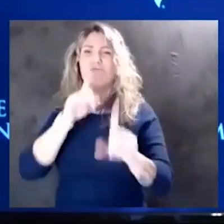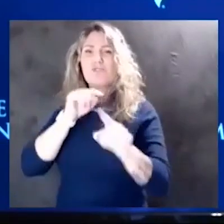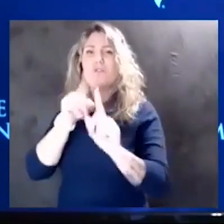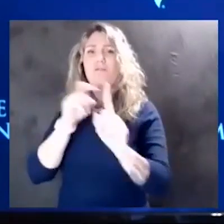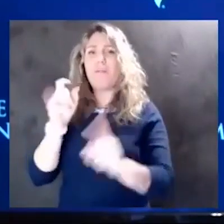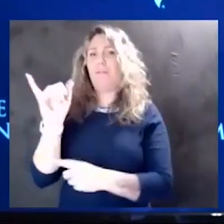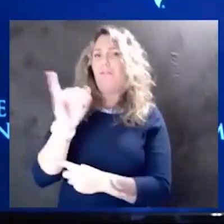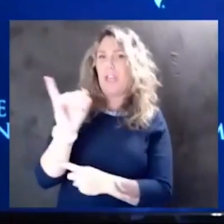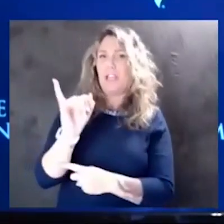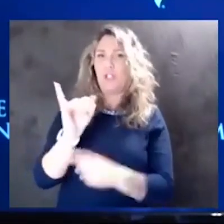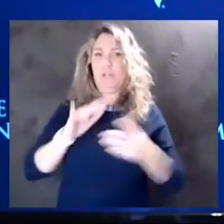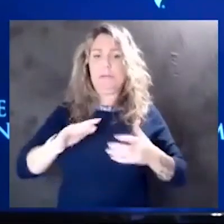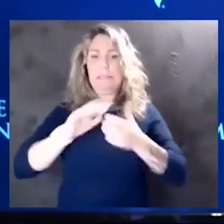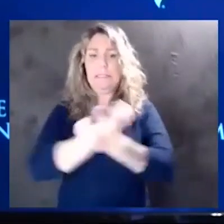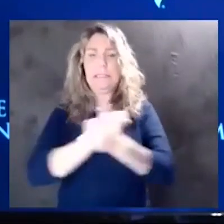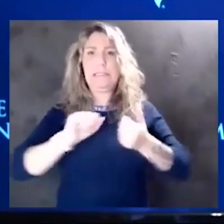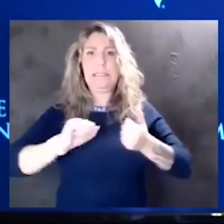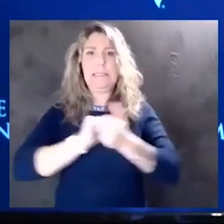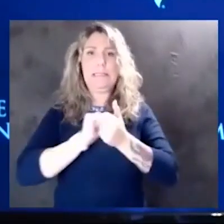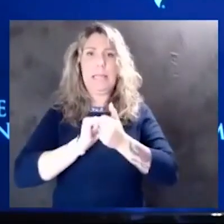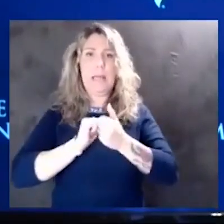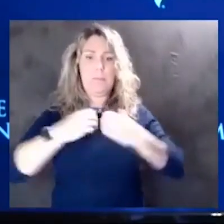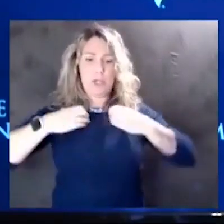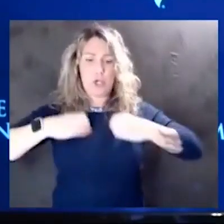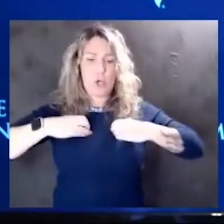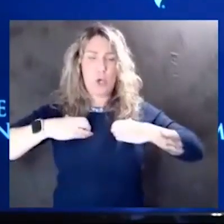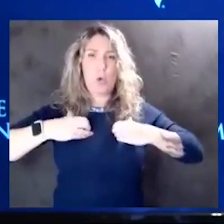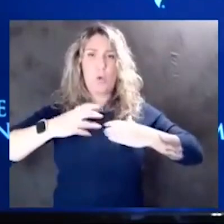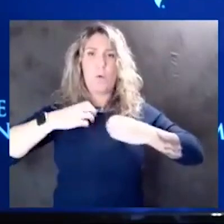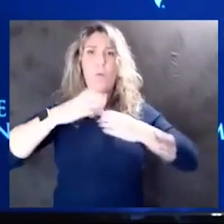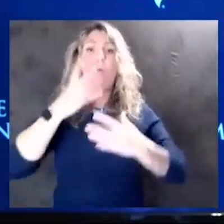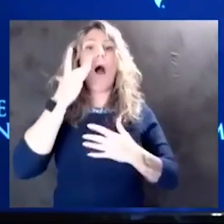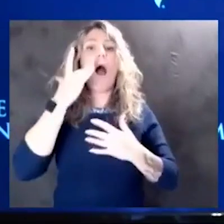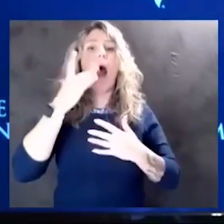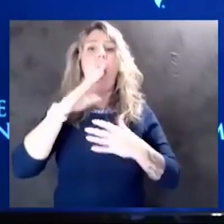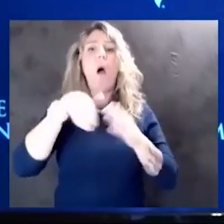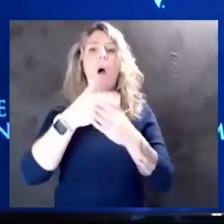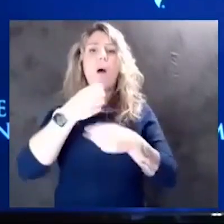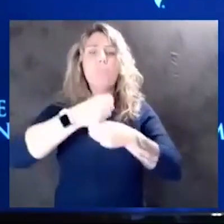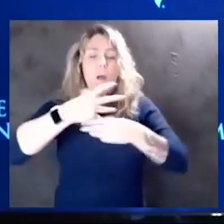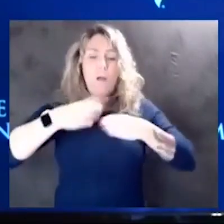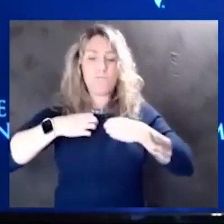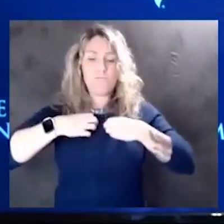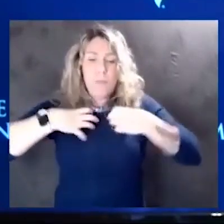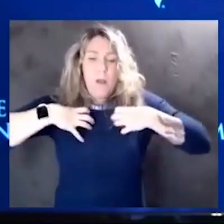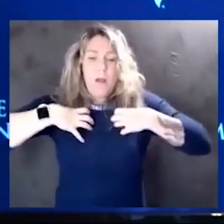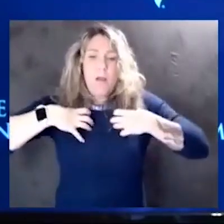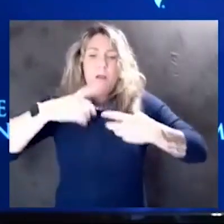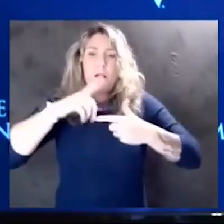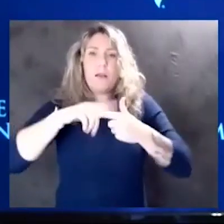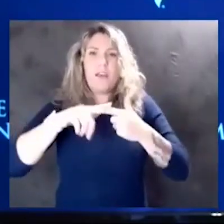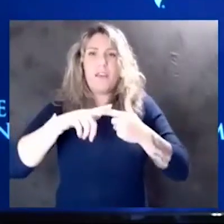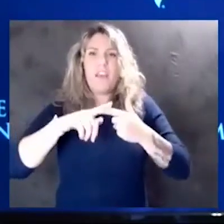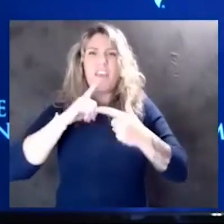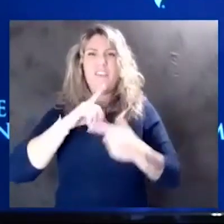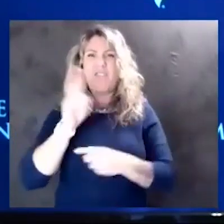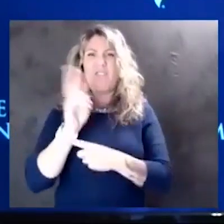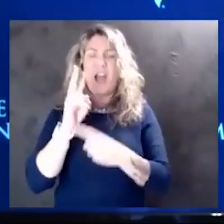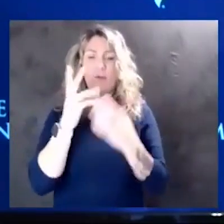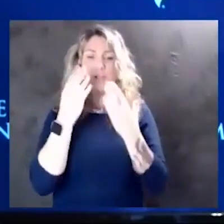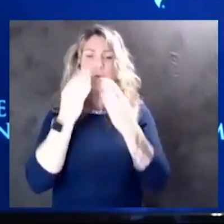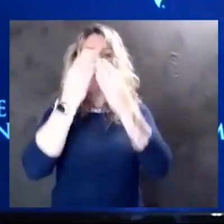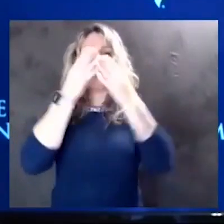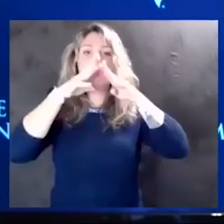the airway caused by the inflammation from what the virus is doing. The virus breaks into your airway, and it